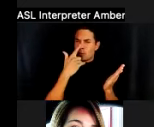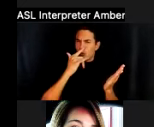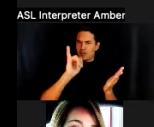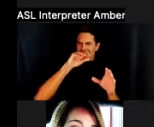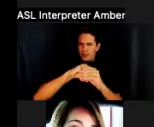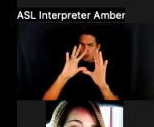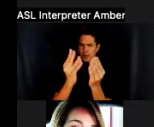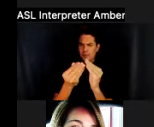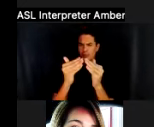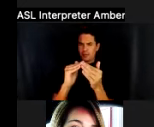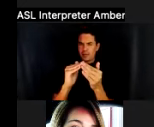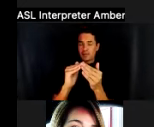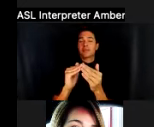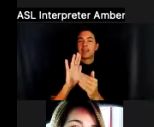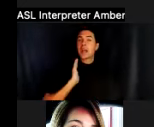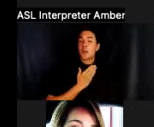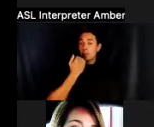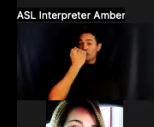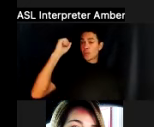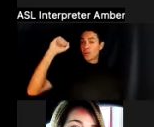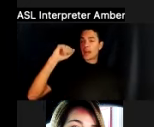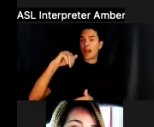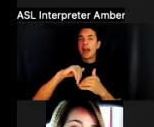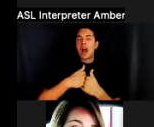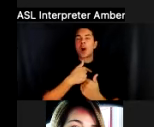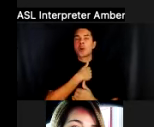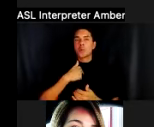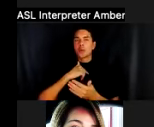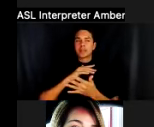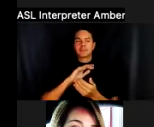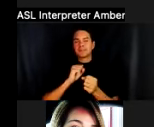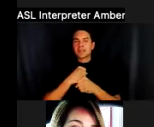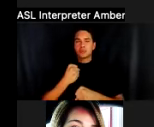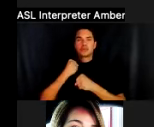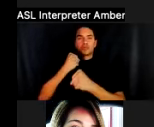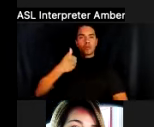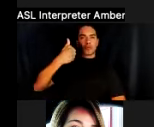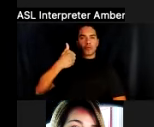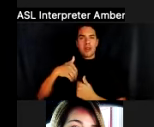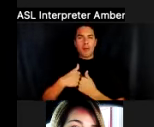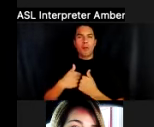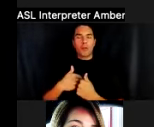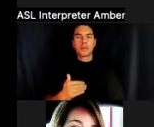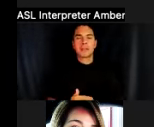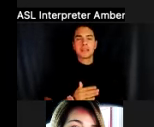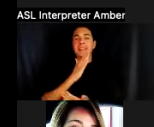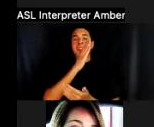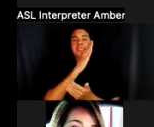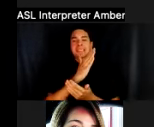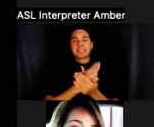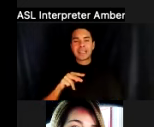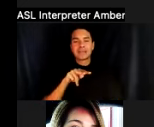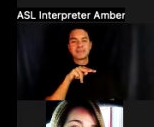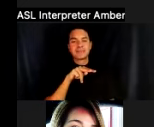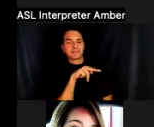to strengthen the movements that we really need in Indian country that might be invisible to other folks that we share space with